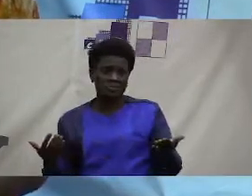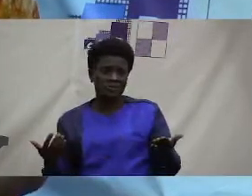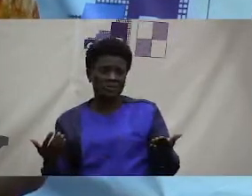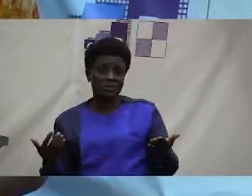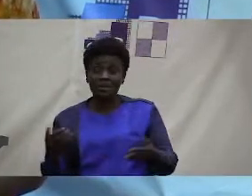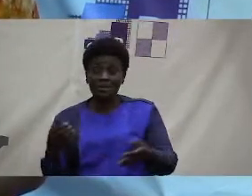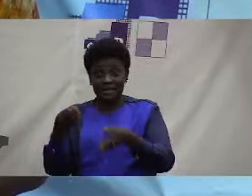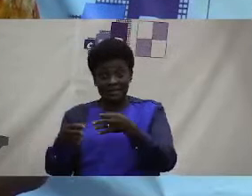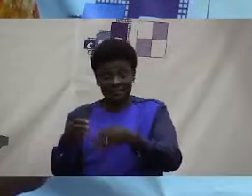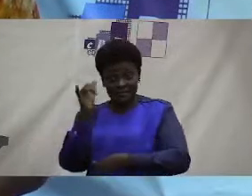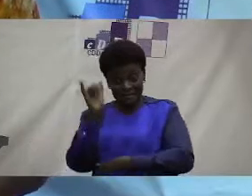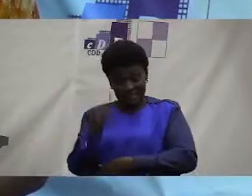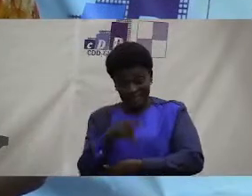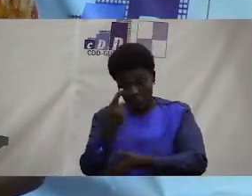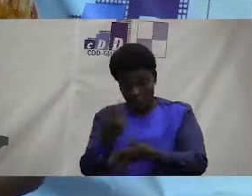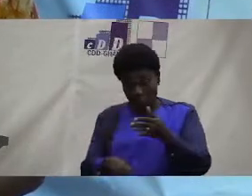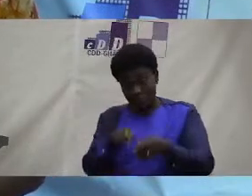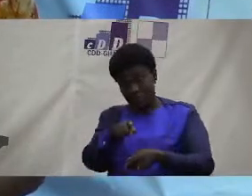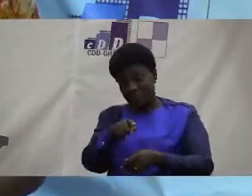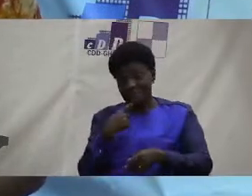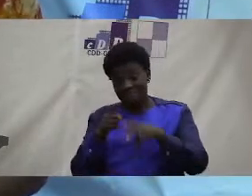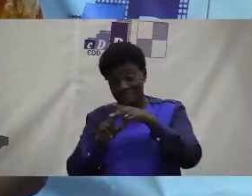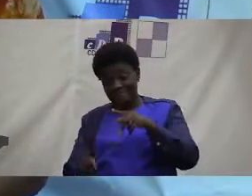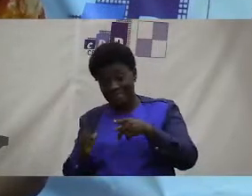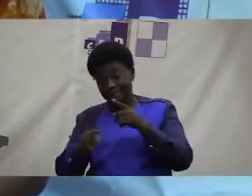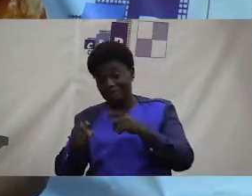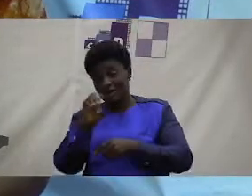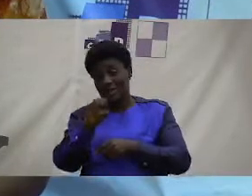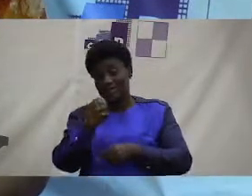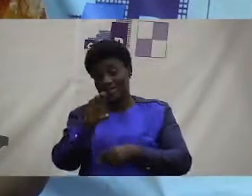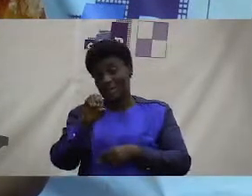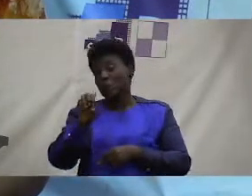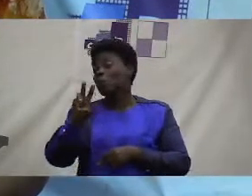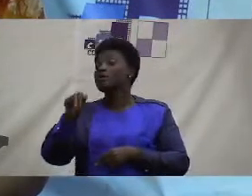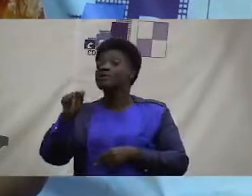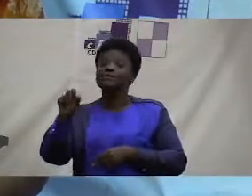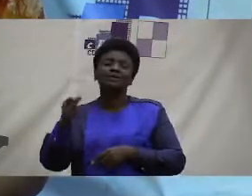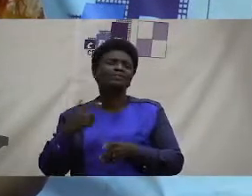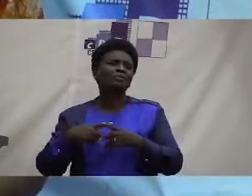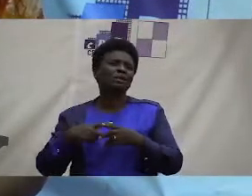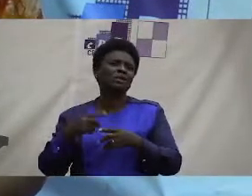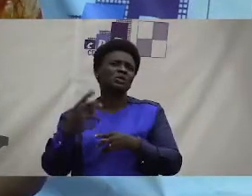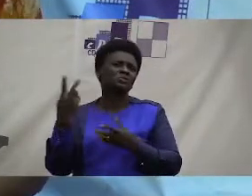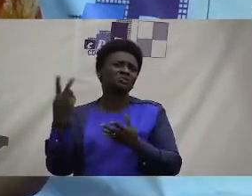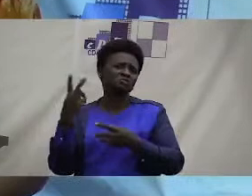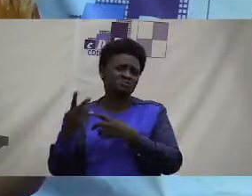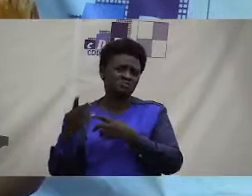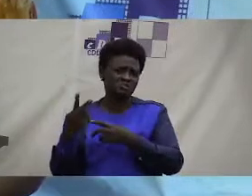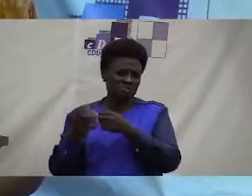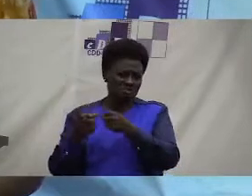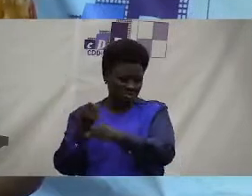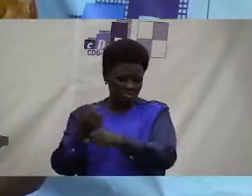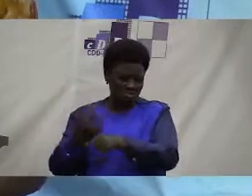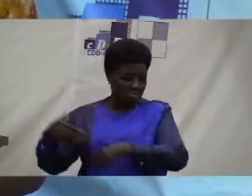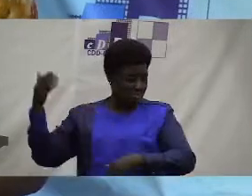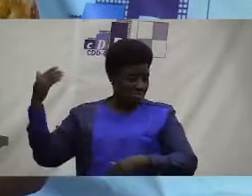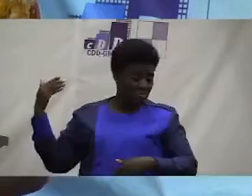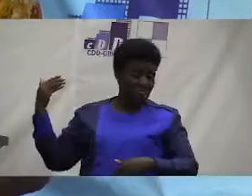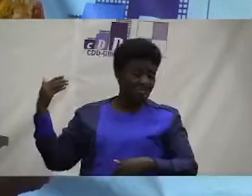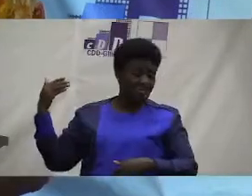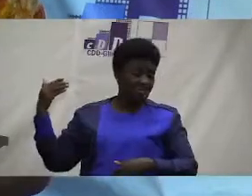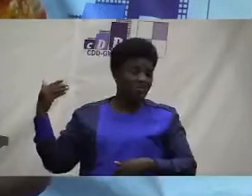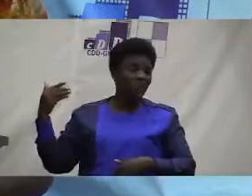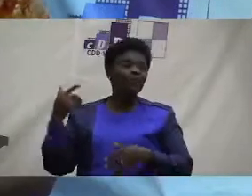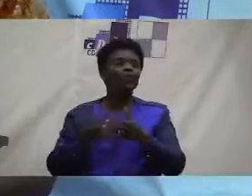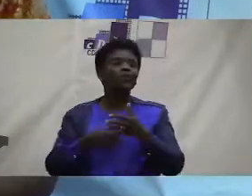And think what we've been lacking at the level of ECOWAS in this last couple of years has been leadership, really. So what is